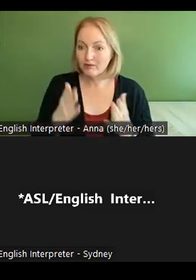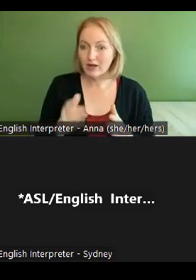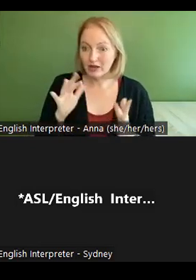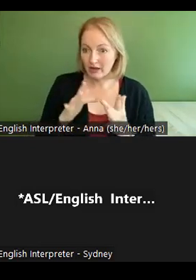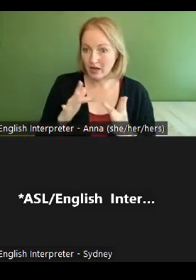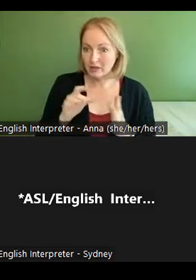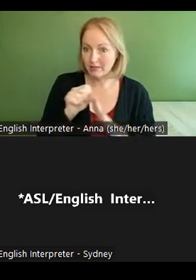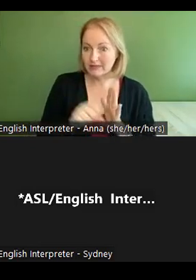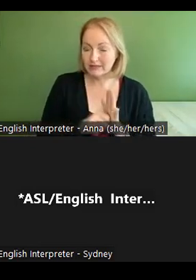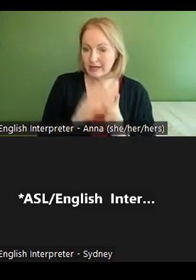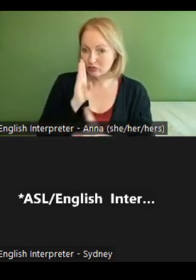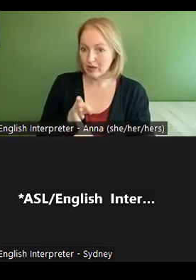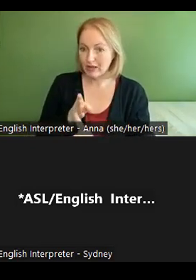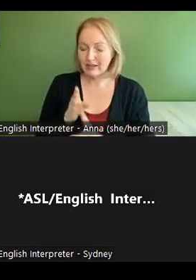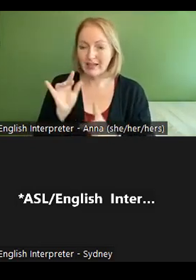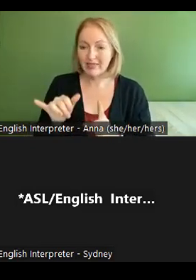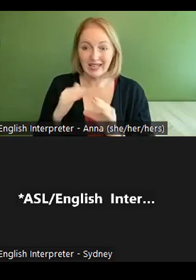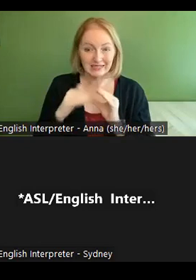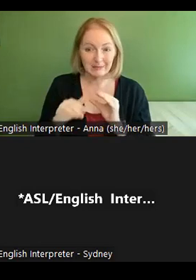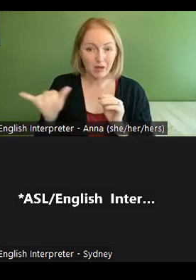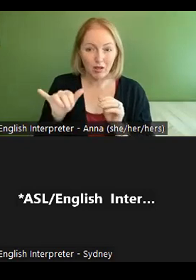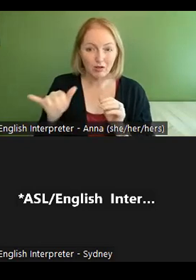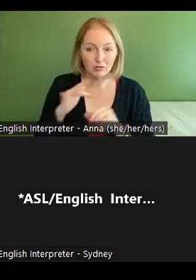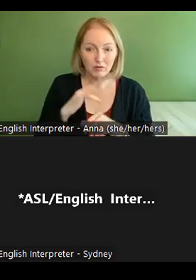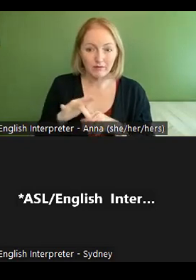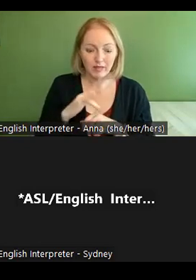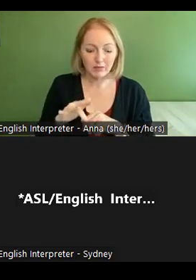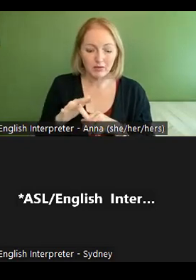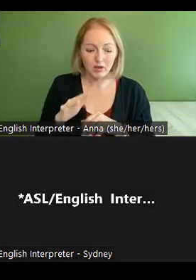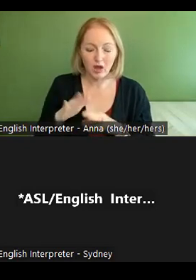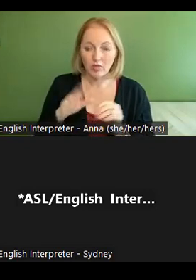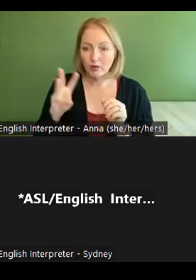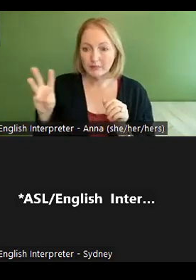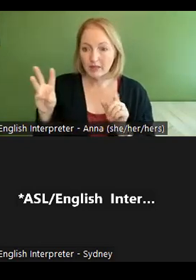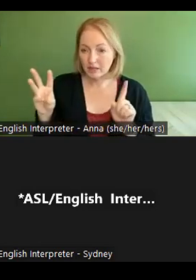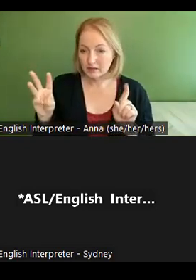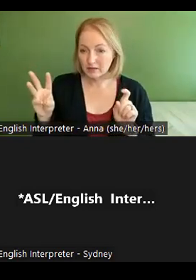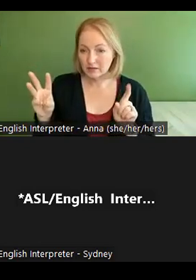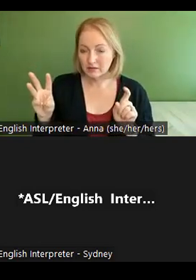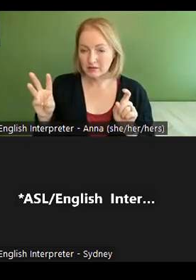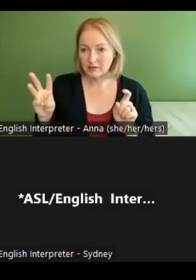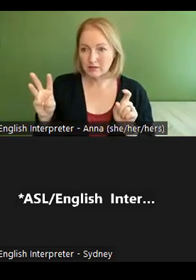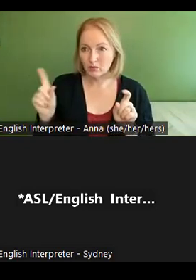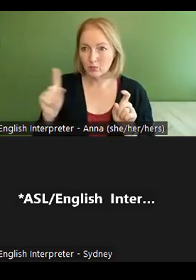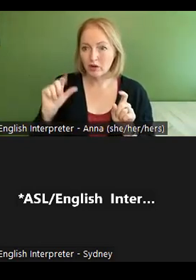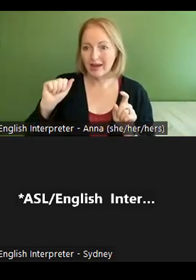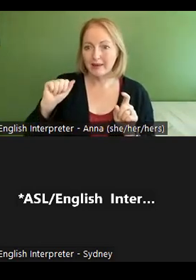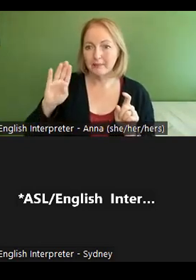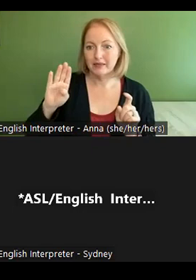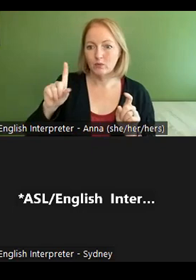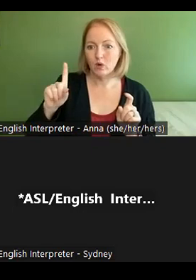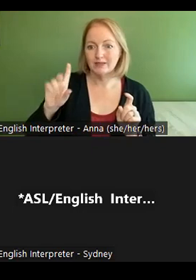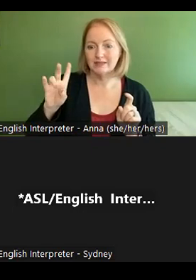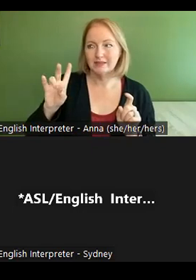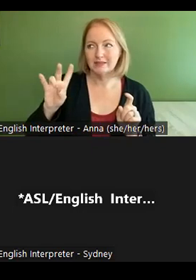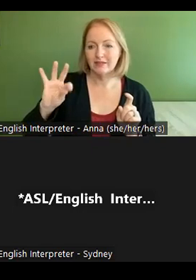contact the state directly? Is that email also available on the website where the AB 179 is located?